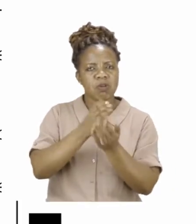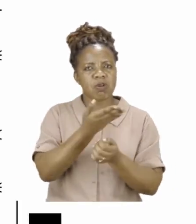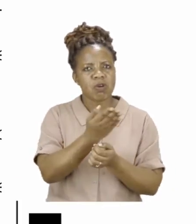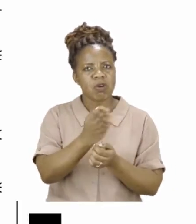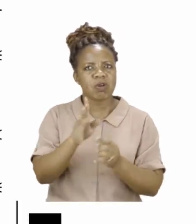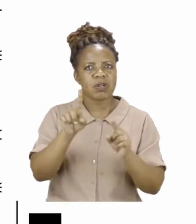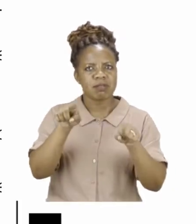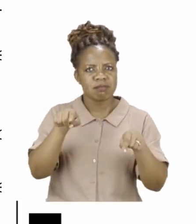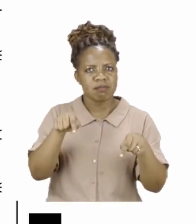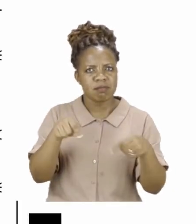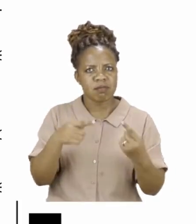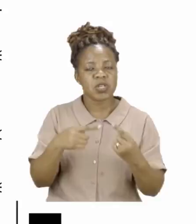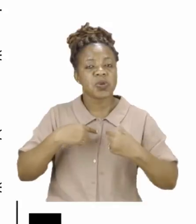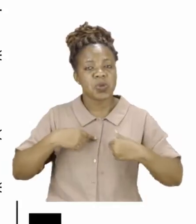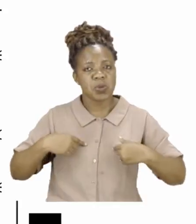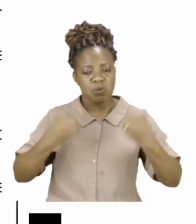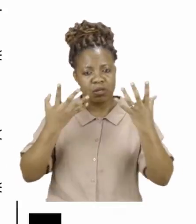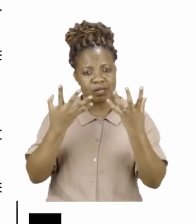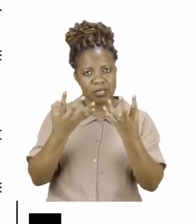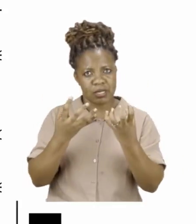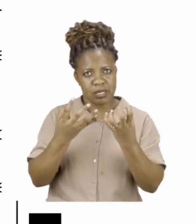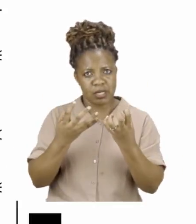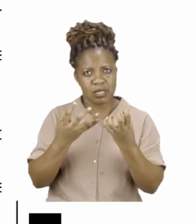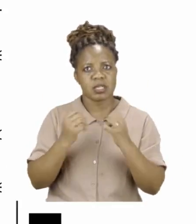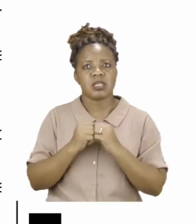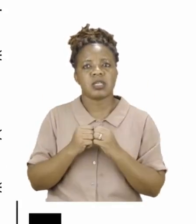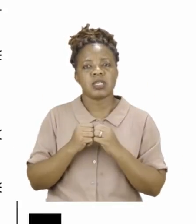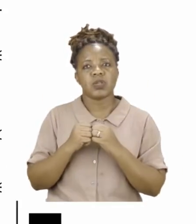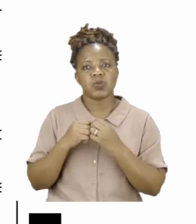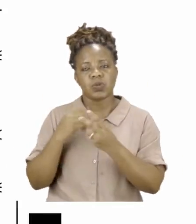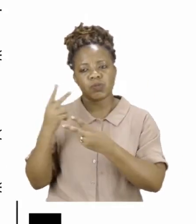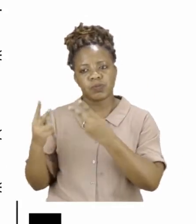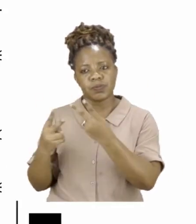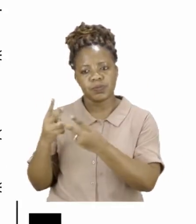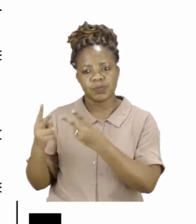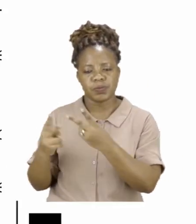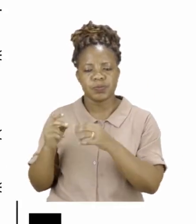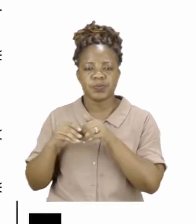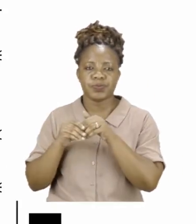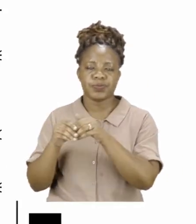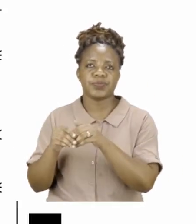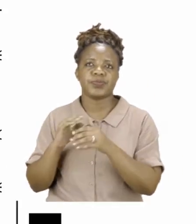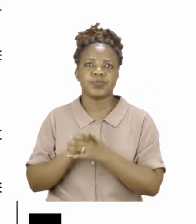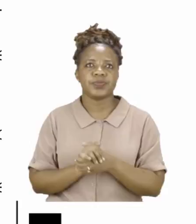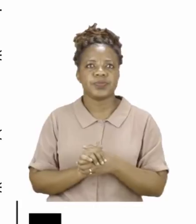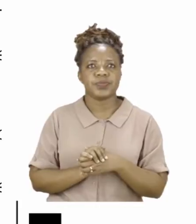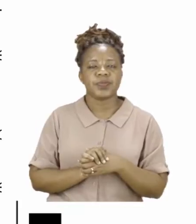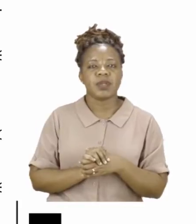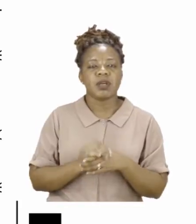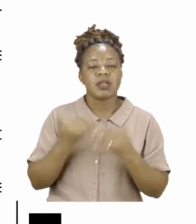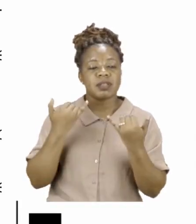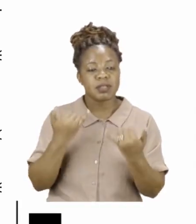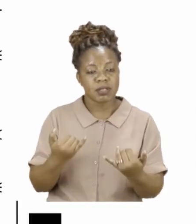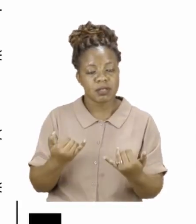So this is our comprehension, and I want you to please now fill in the missing words